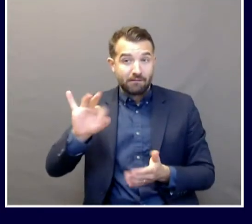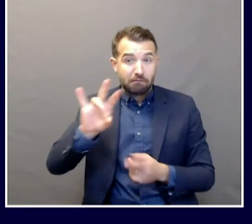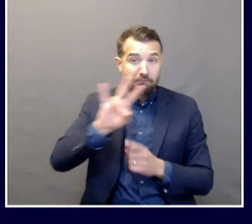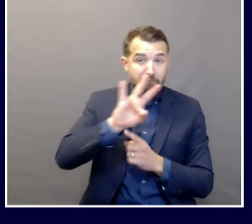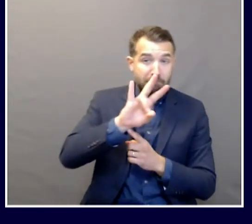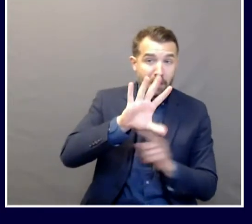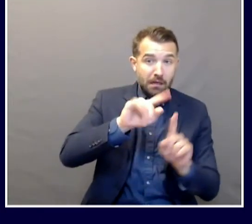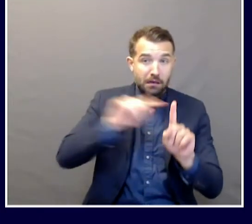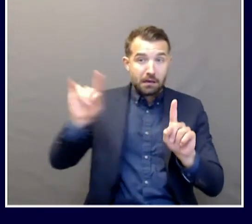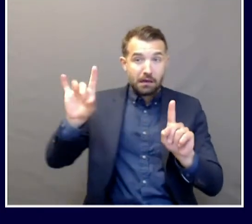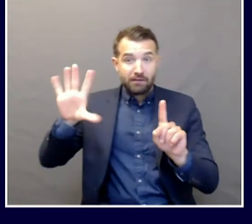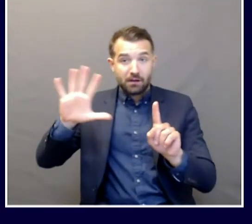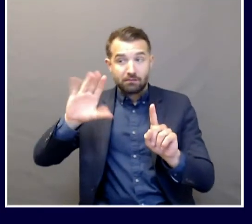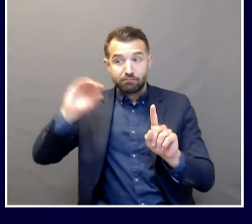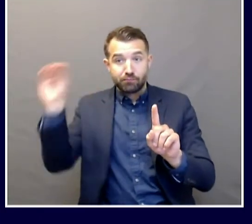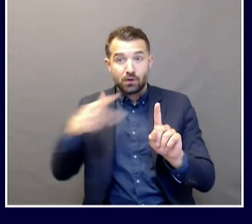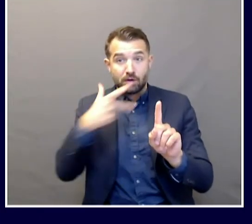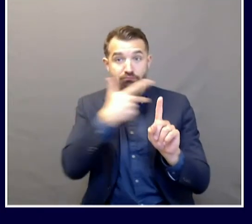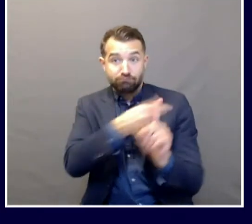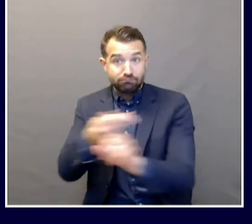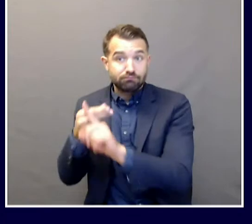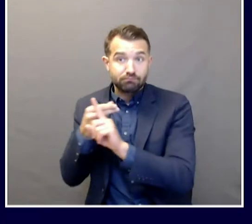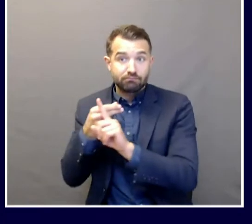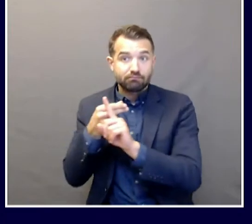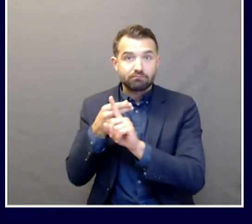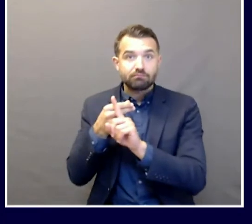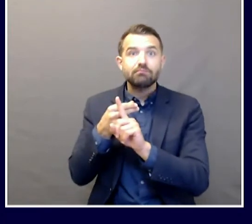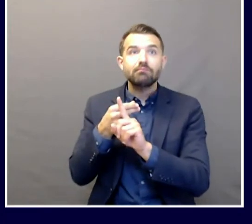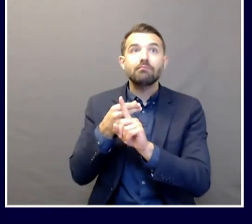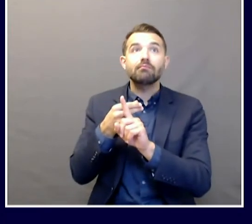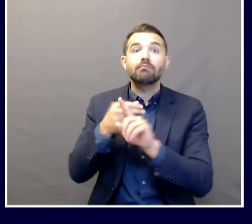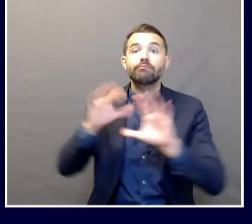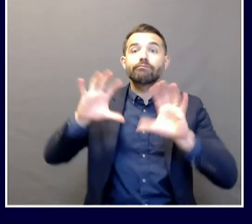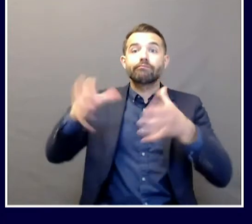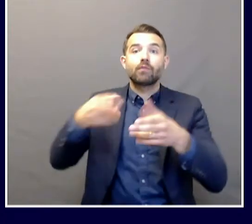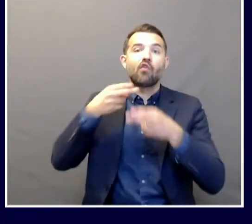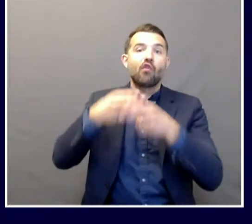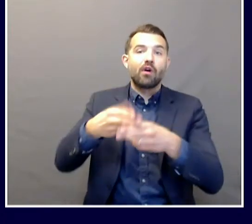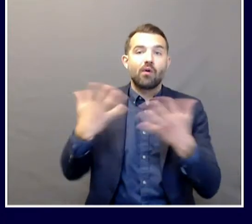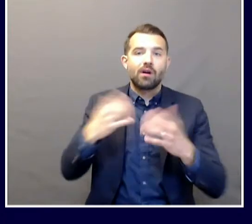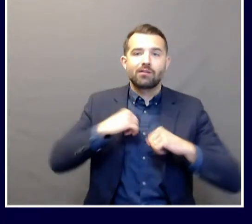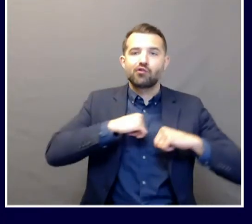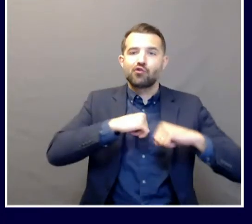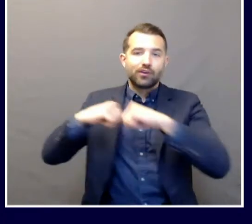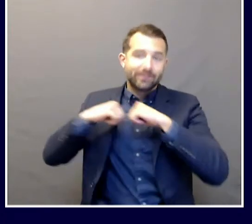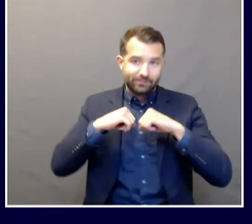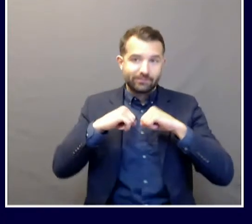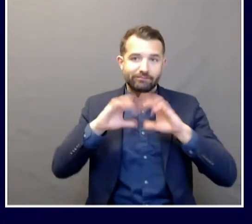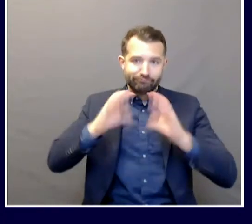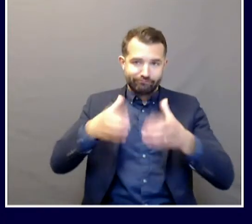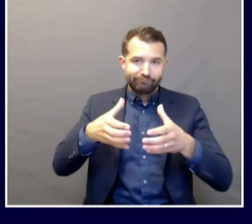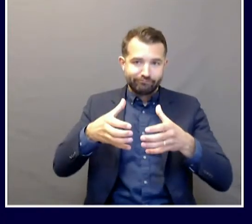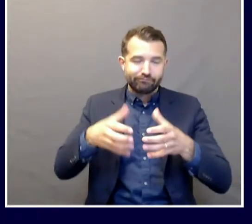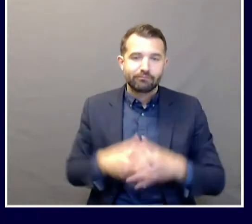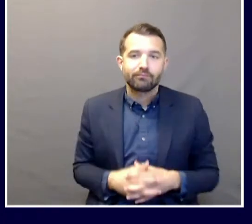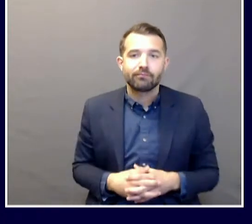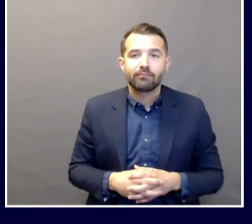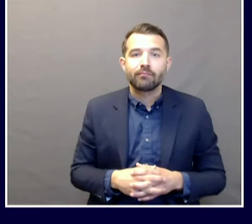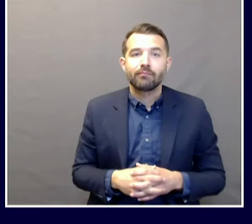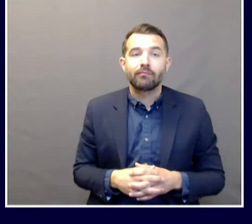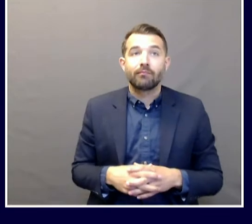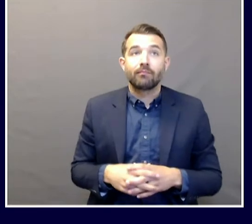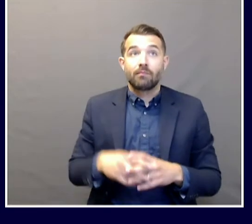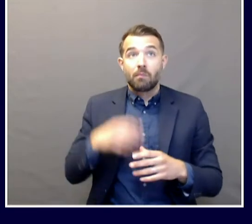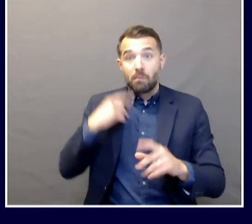that population level immunity. So it's two goals, Patty. The first is the epidemiological goal of being in that 75 to